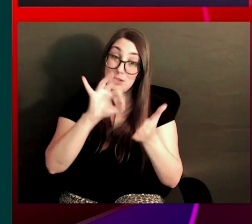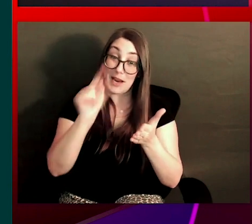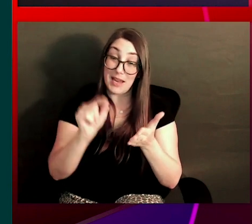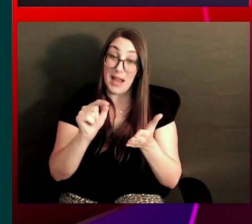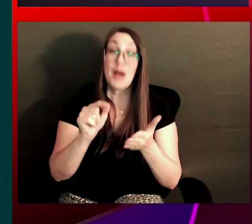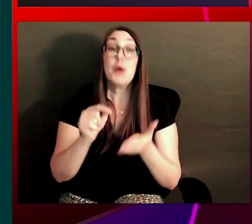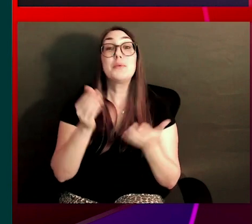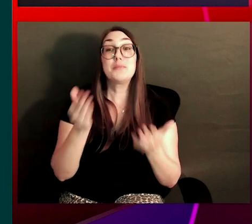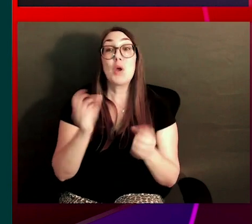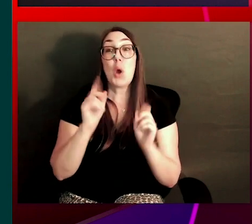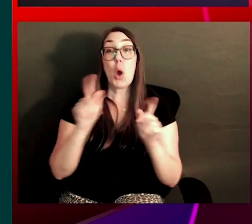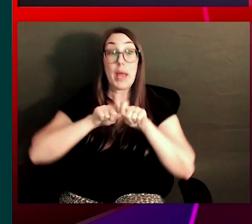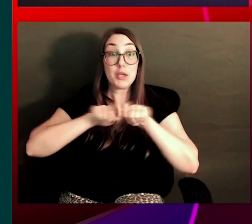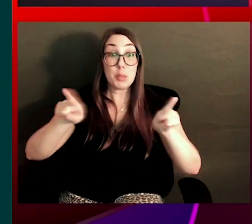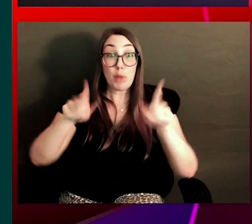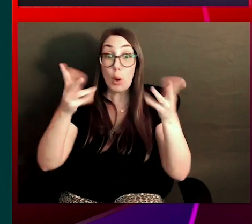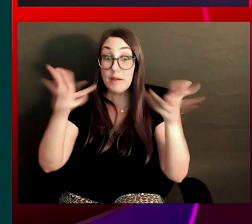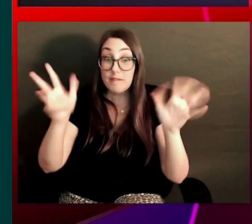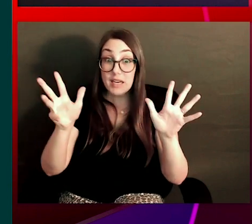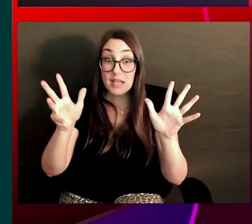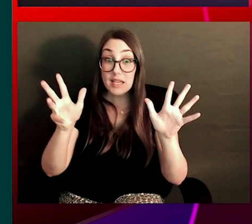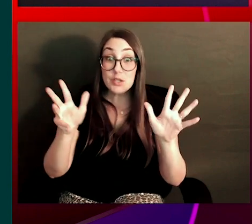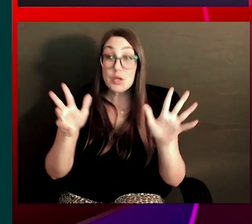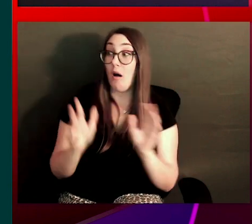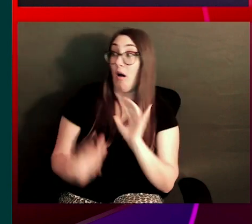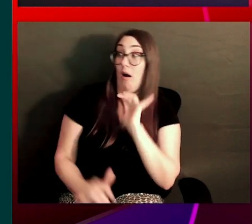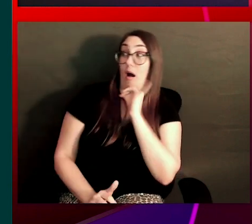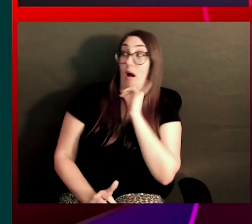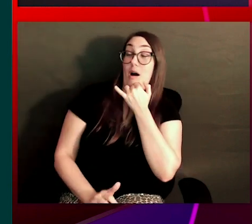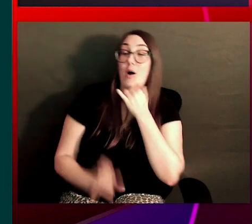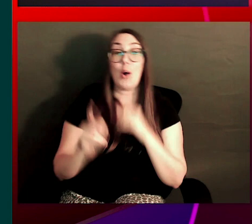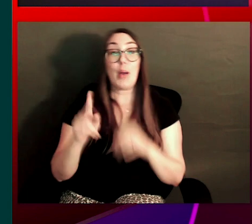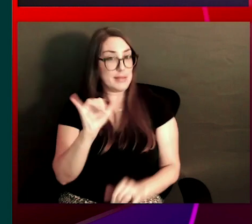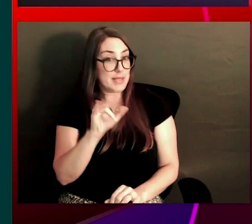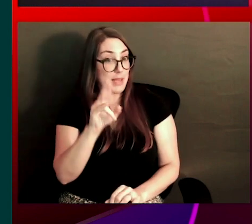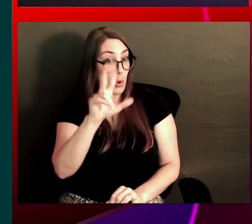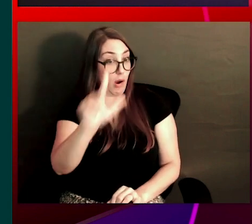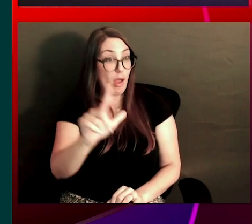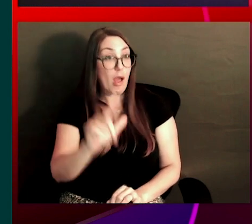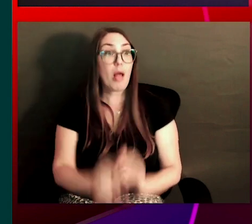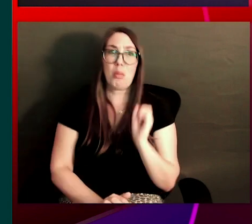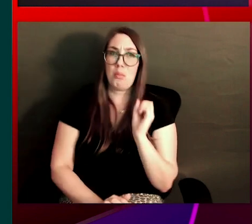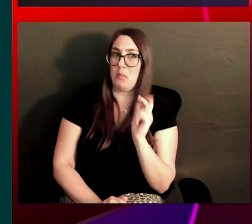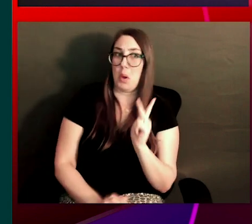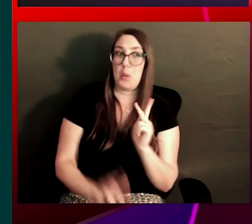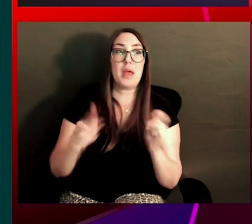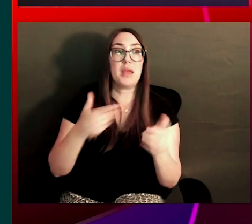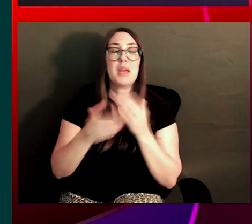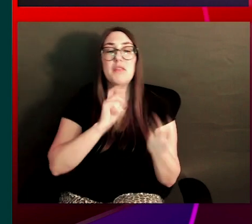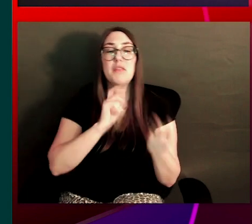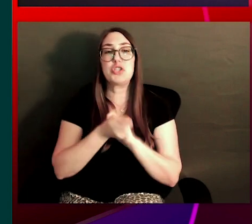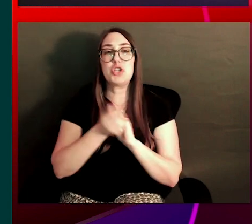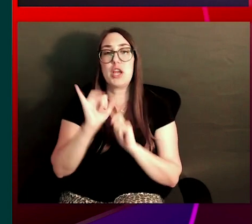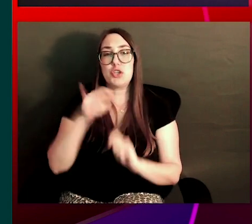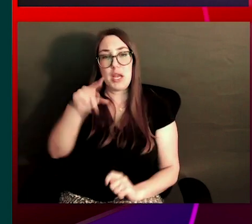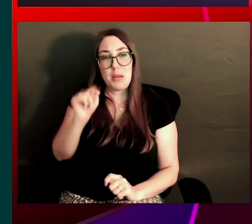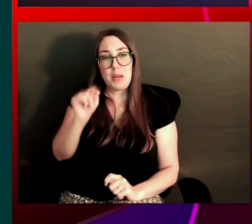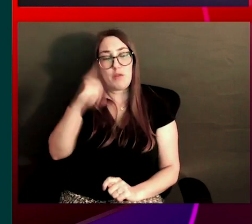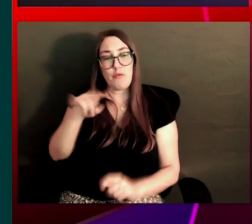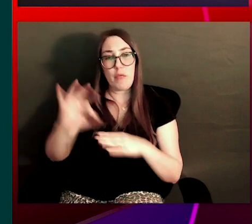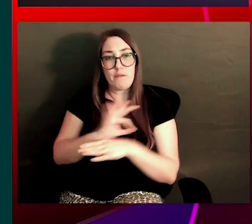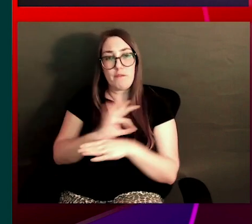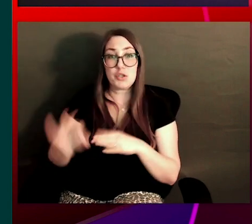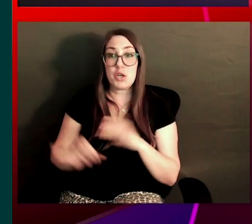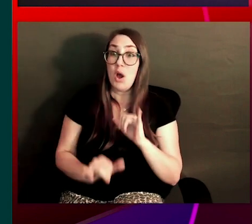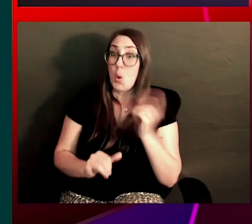so it's deployed. There's our URL. It's the same URL. Okay. Now, we didn't change the inputs to the function. No, we just set up DI. That's it,